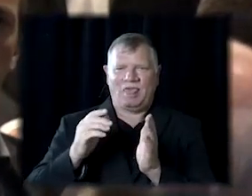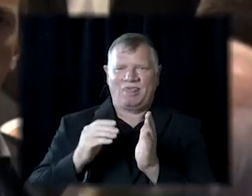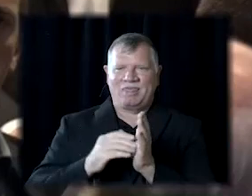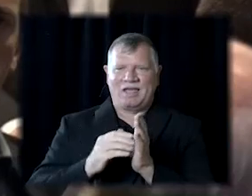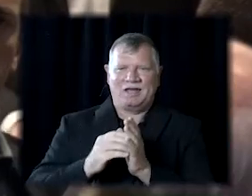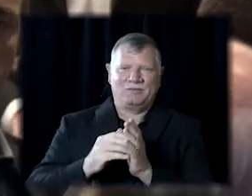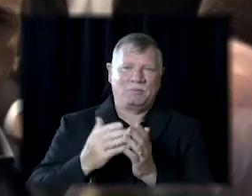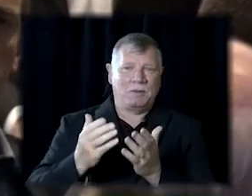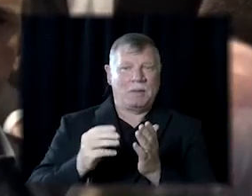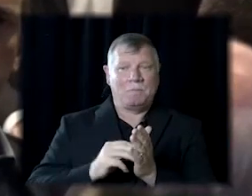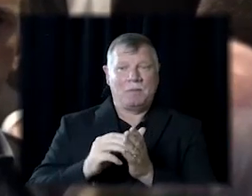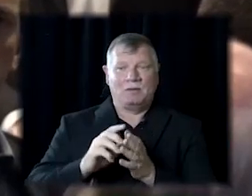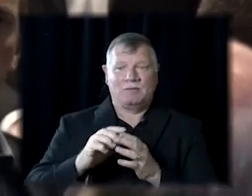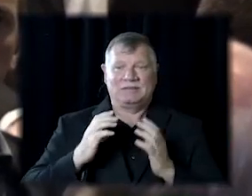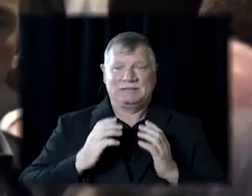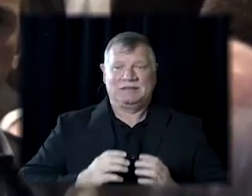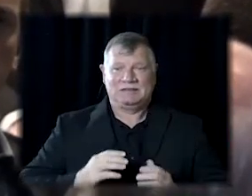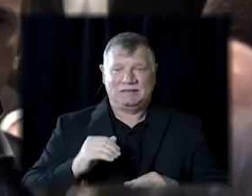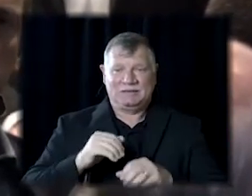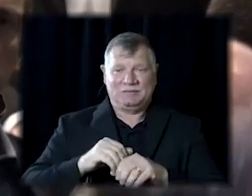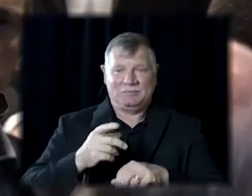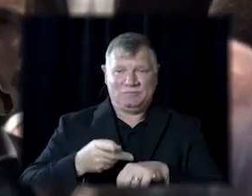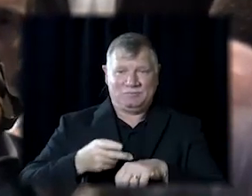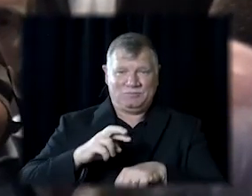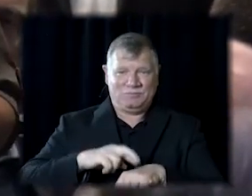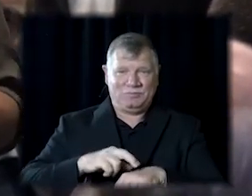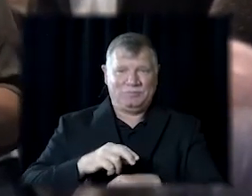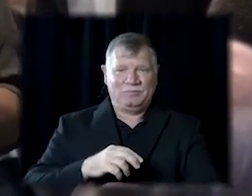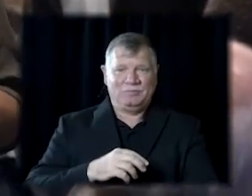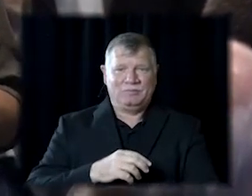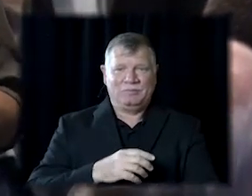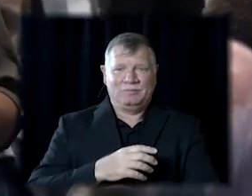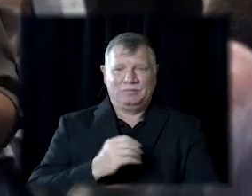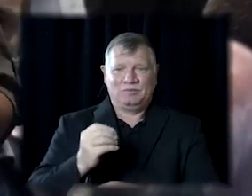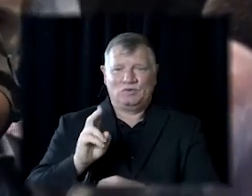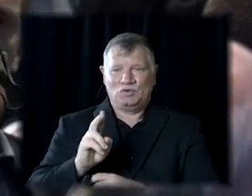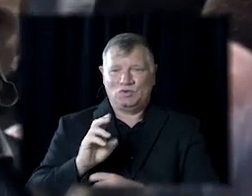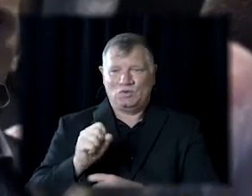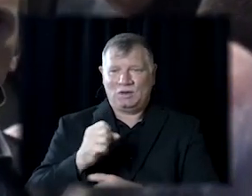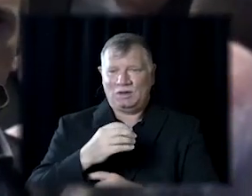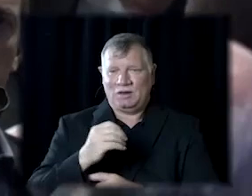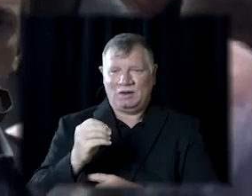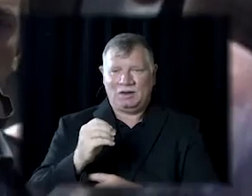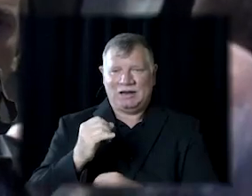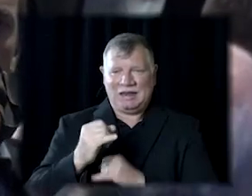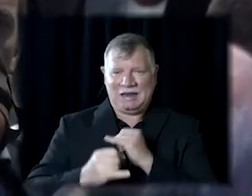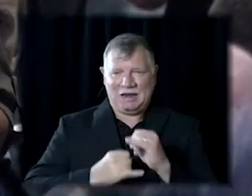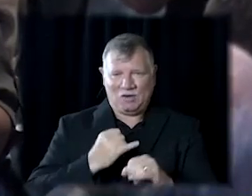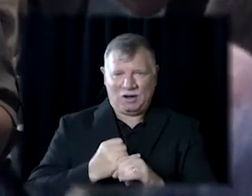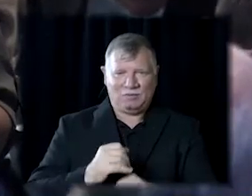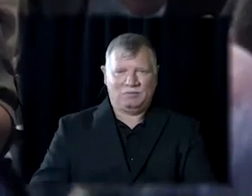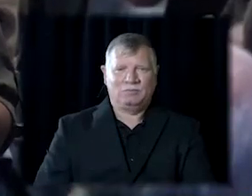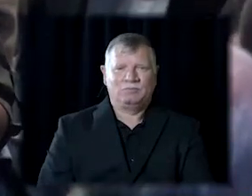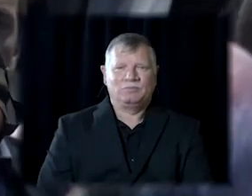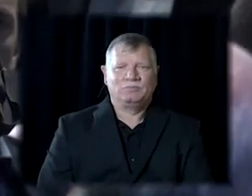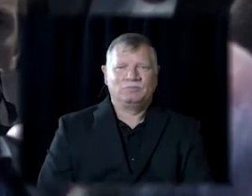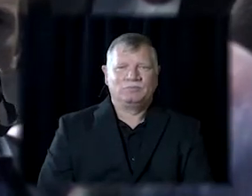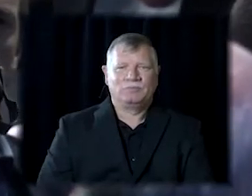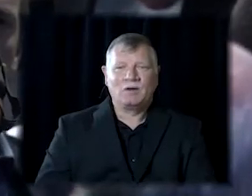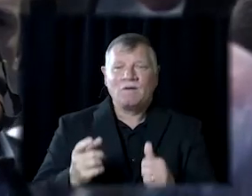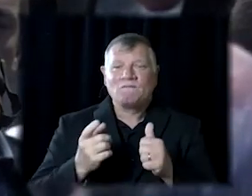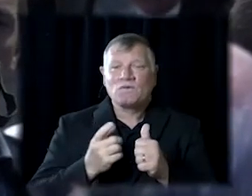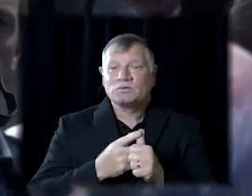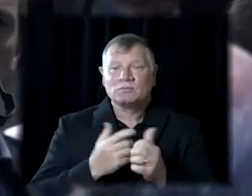thousands, maybe millions of citizens here in Puerto Rico, United States, and international. The first